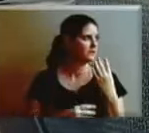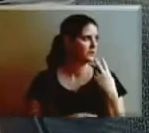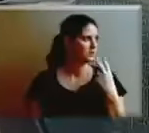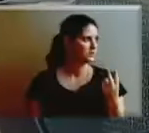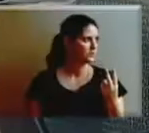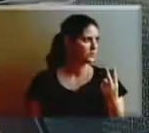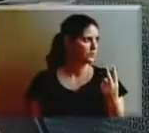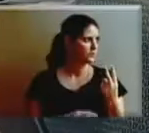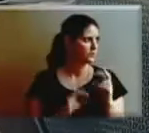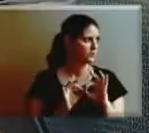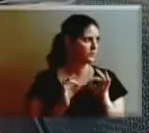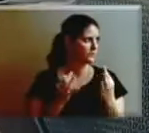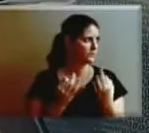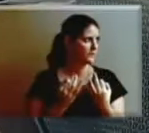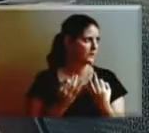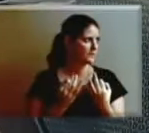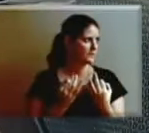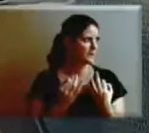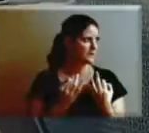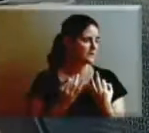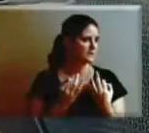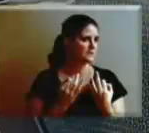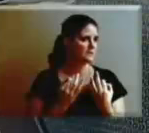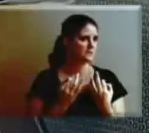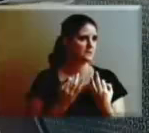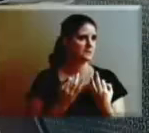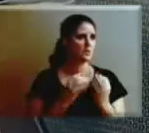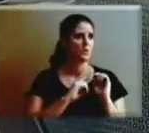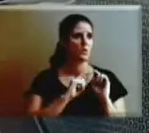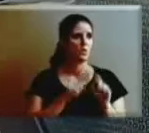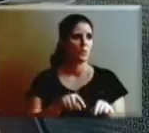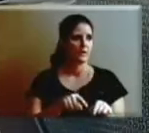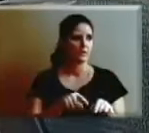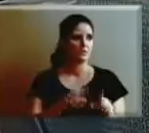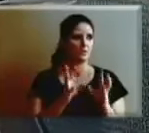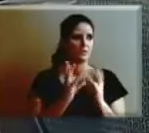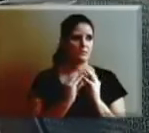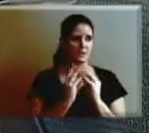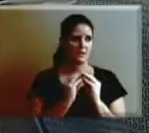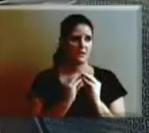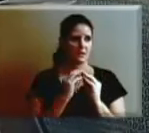Two of the families were at the meeting that was requesting this.